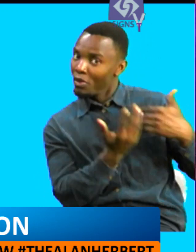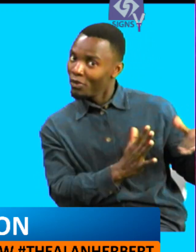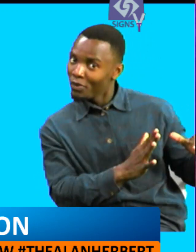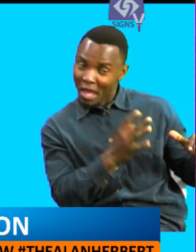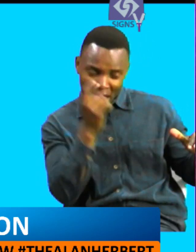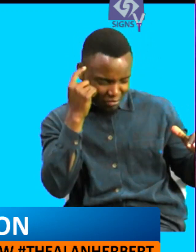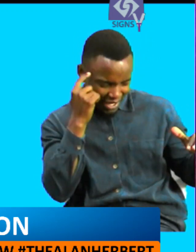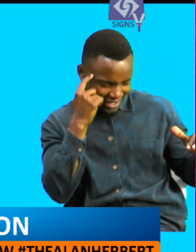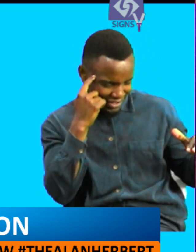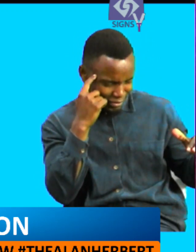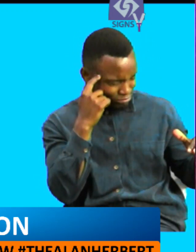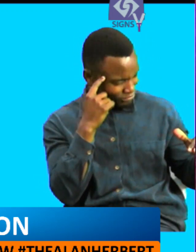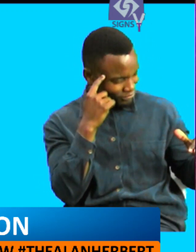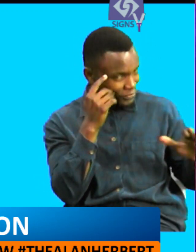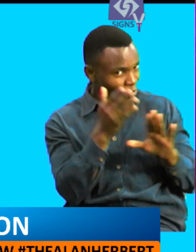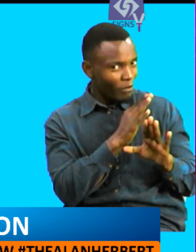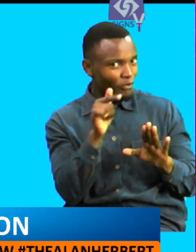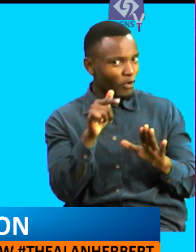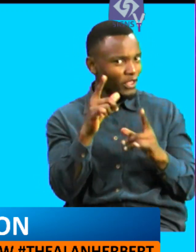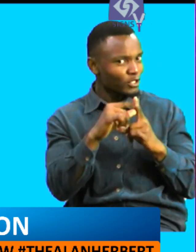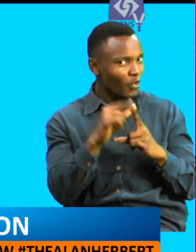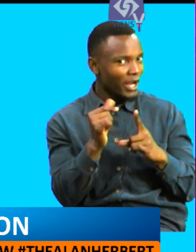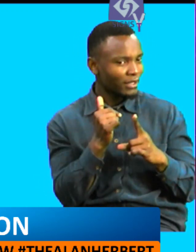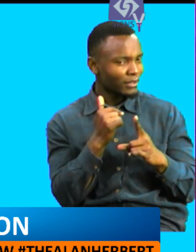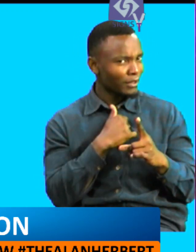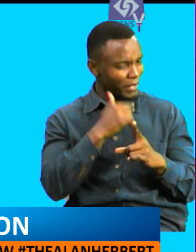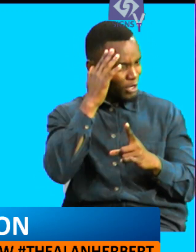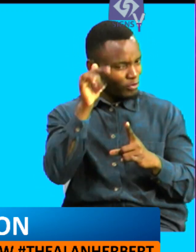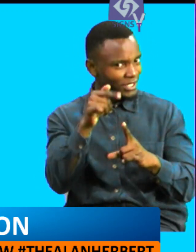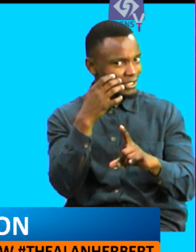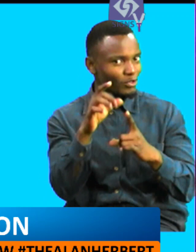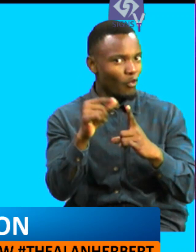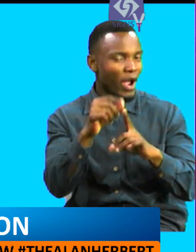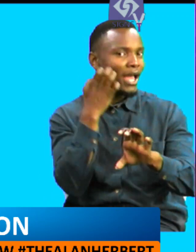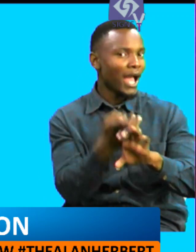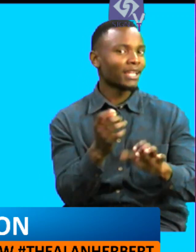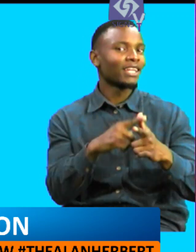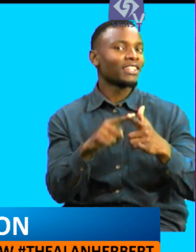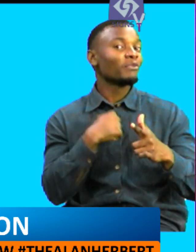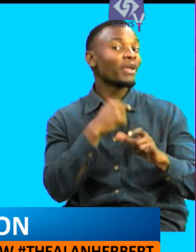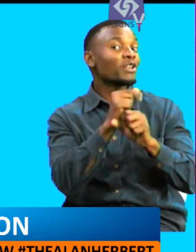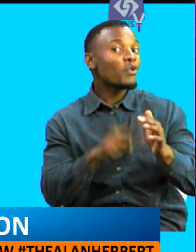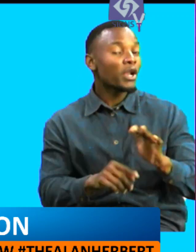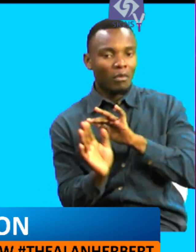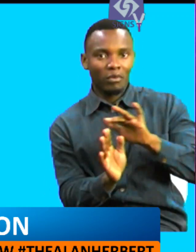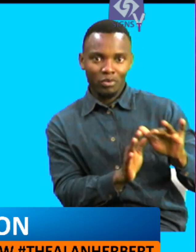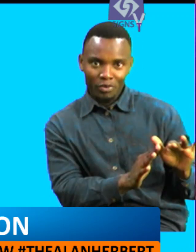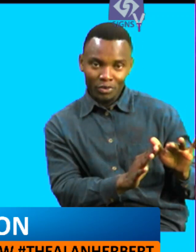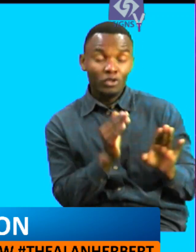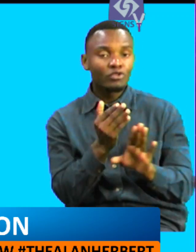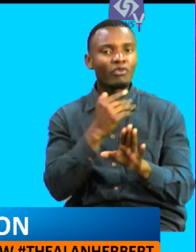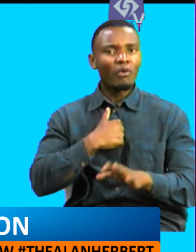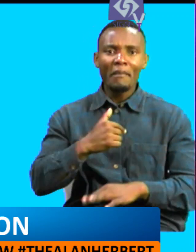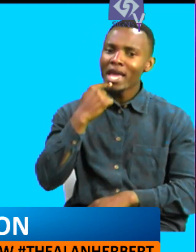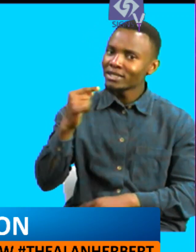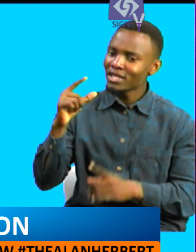So before so it's a battle of words in your head. Yes, yeah. So before I say a